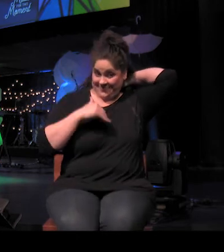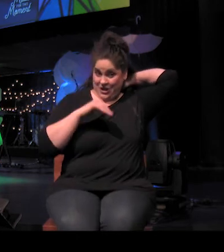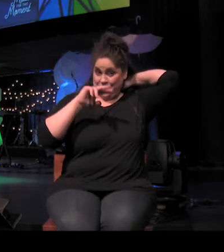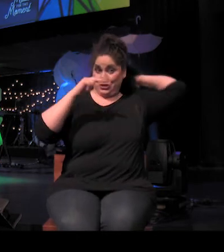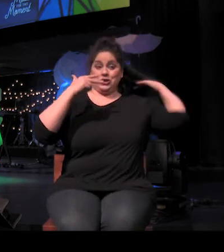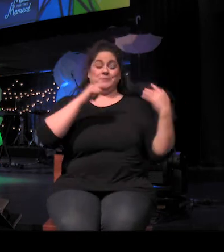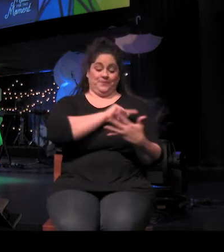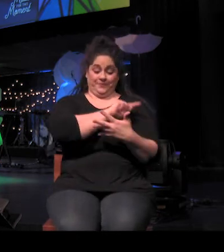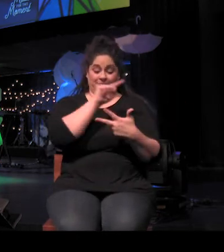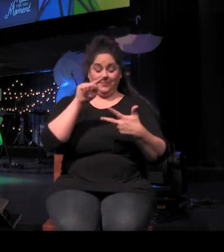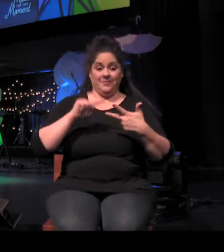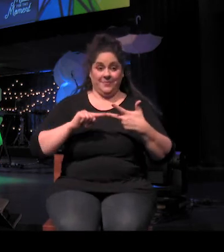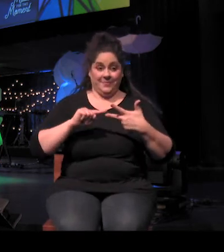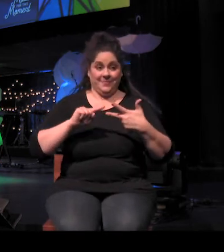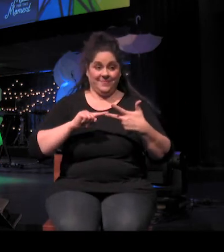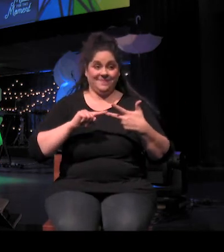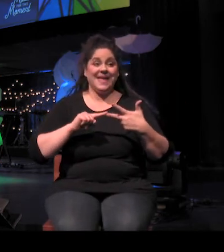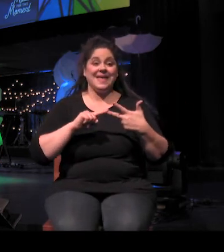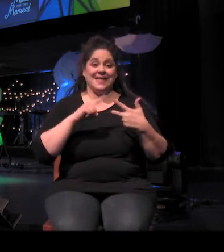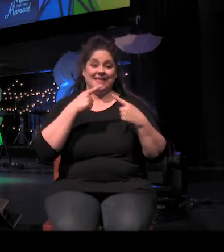resist the enemy.